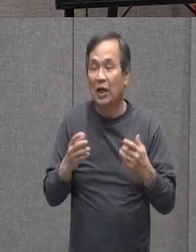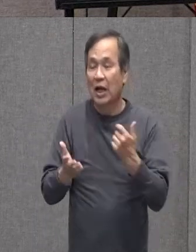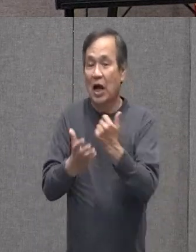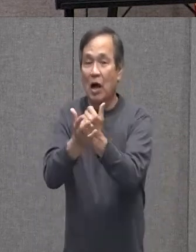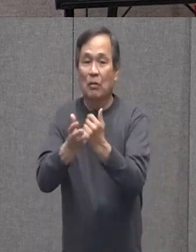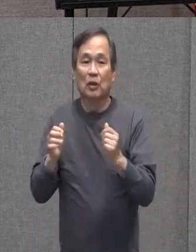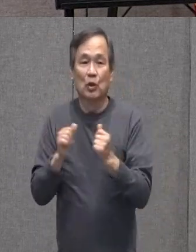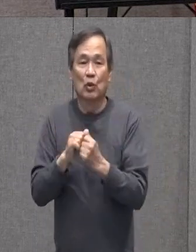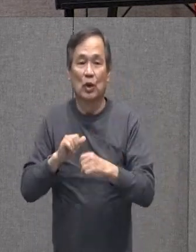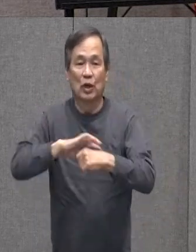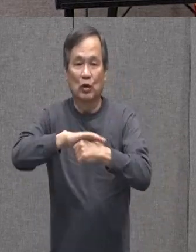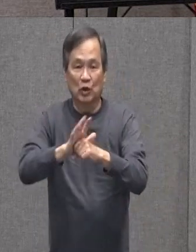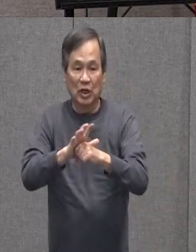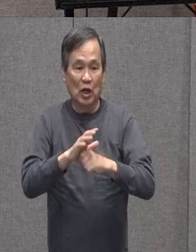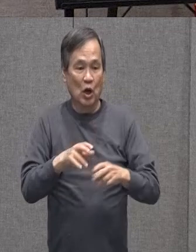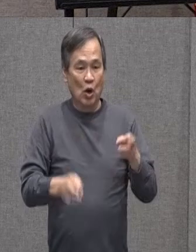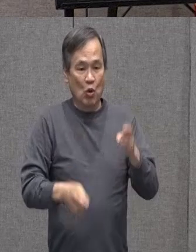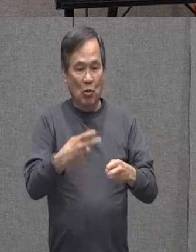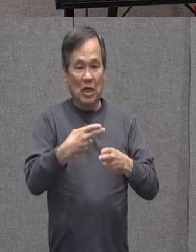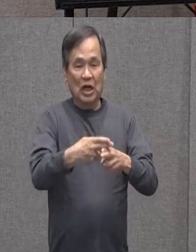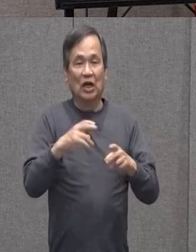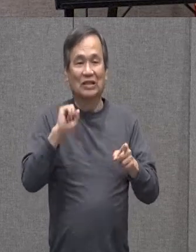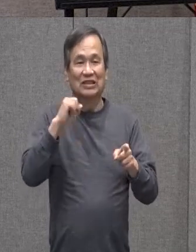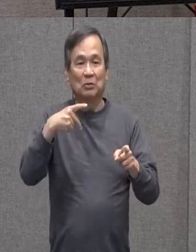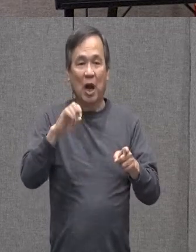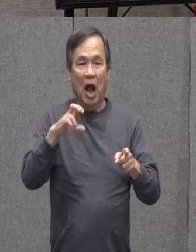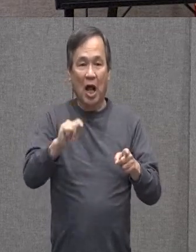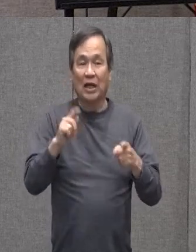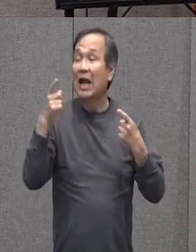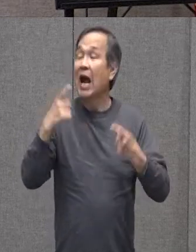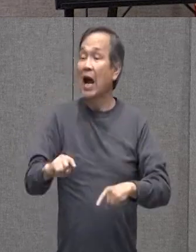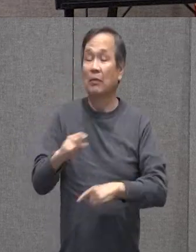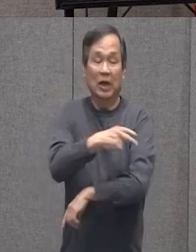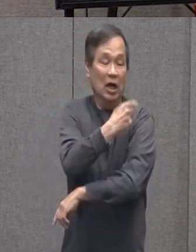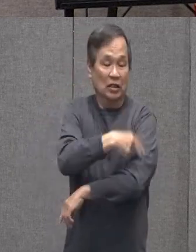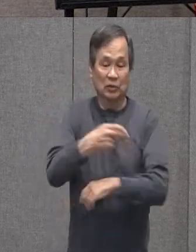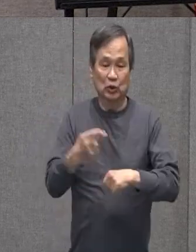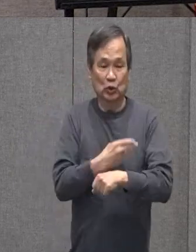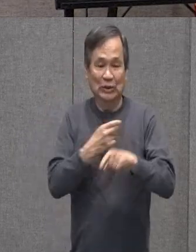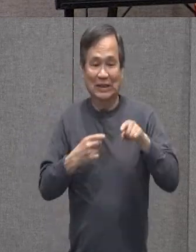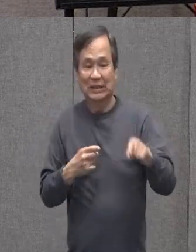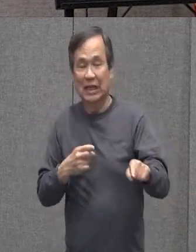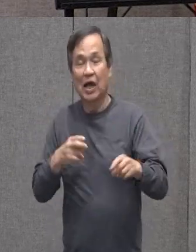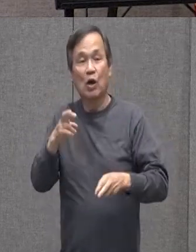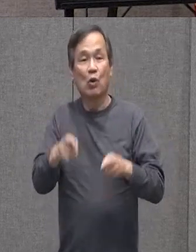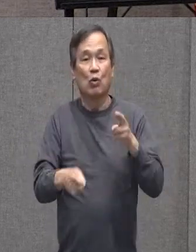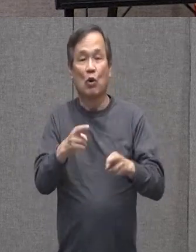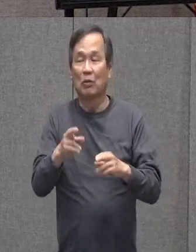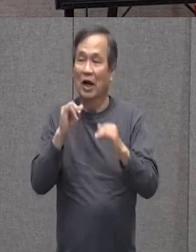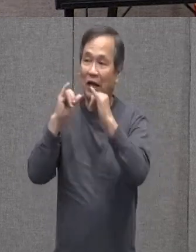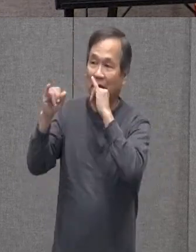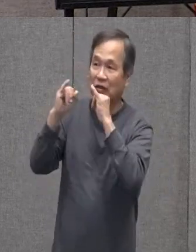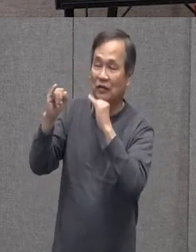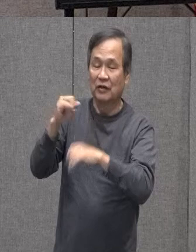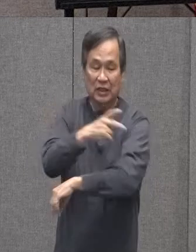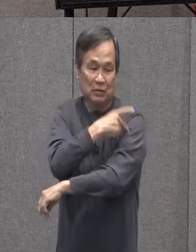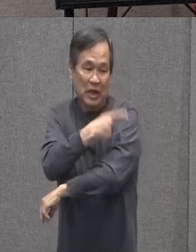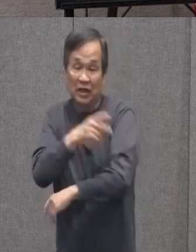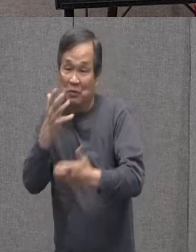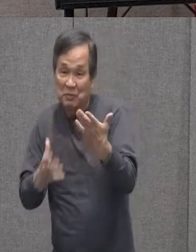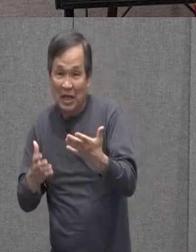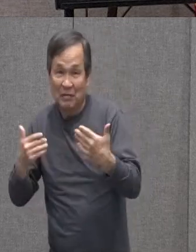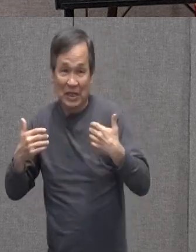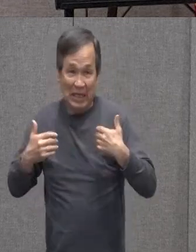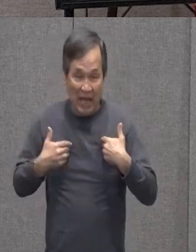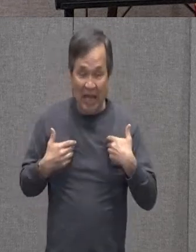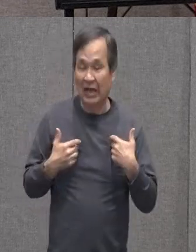a robot called Spot. Last week, the hospital began using the robot in interviewing patients suspected of having less